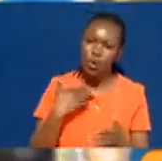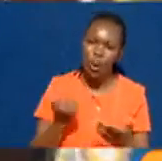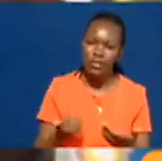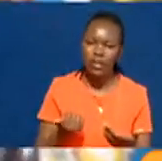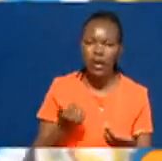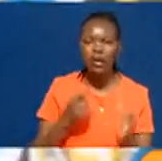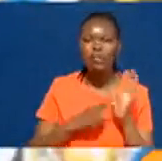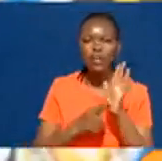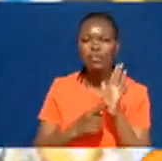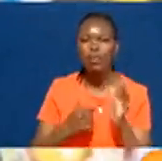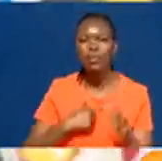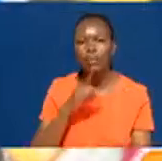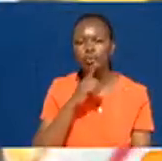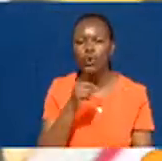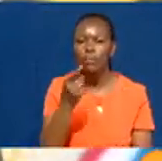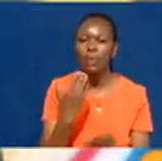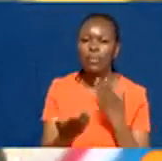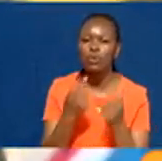I'm sure maybe you're talking about